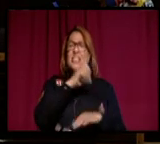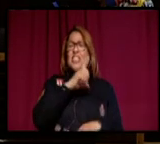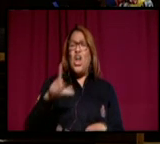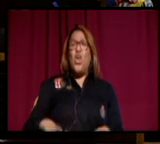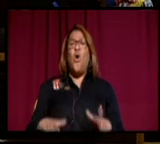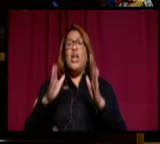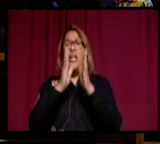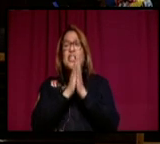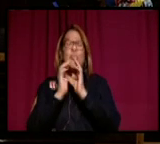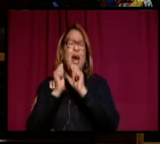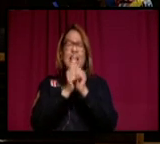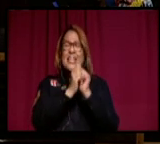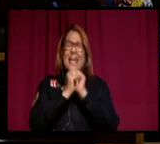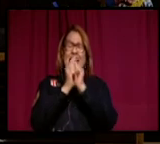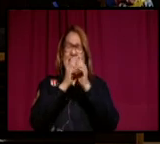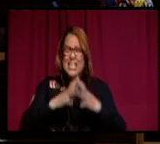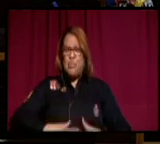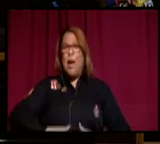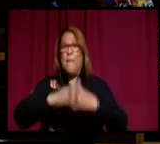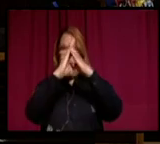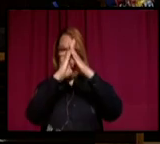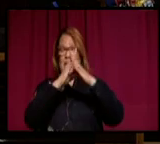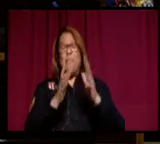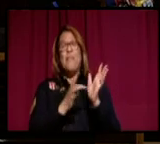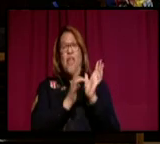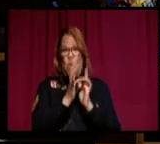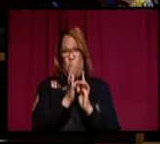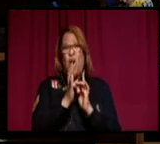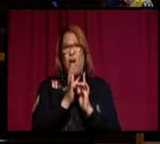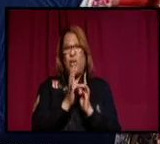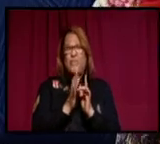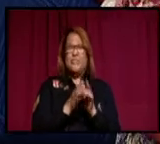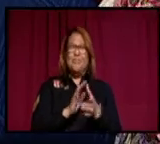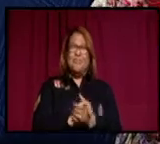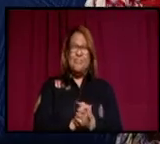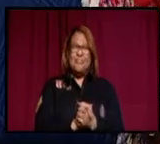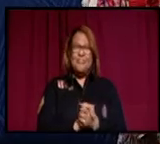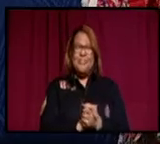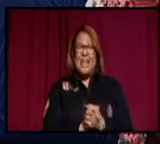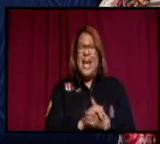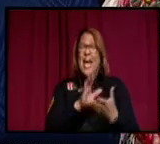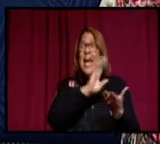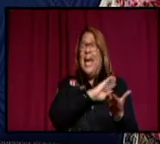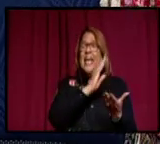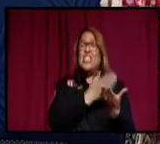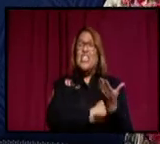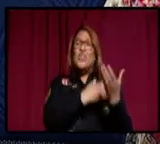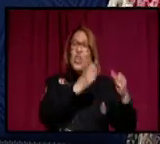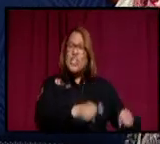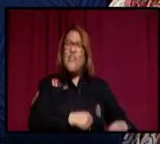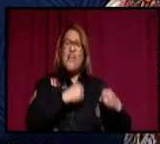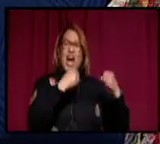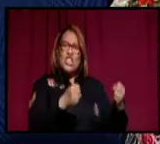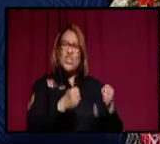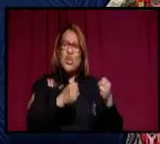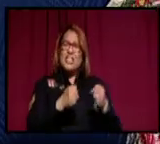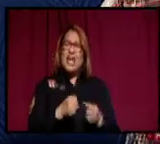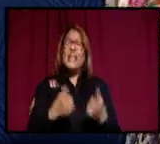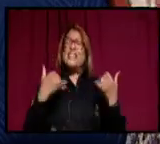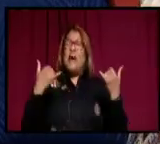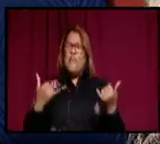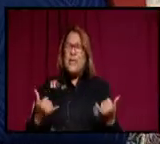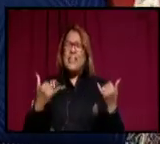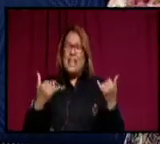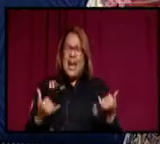and let's be built up by the word of God. God is a source of our strength. He's a very present